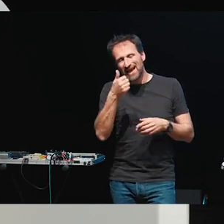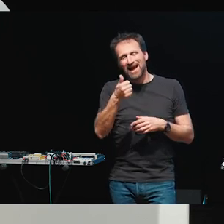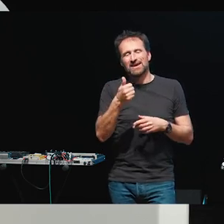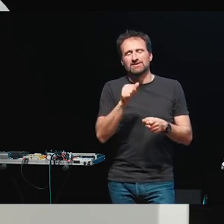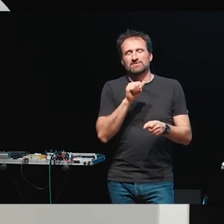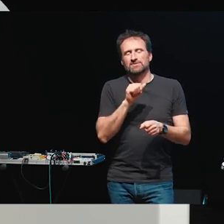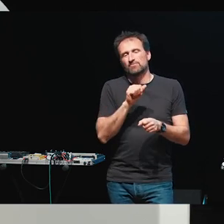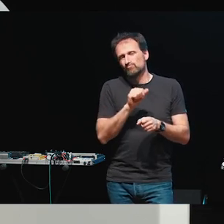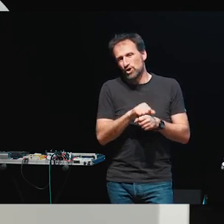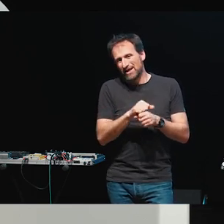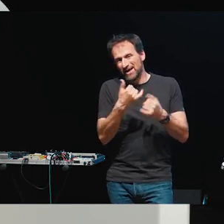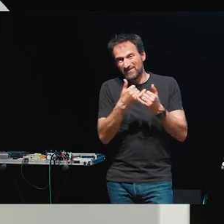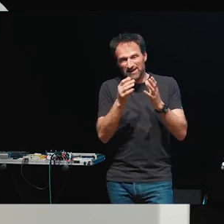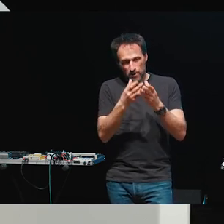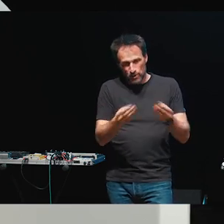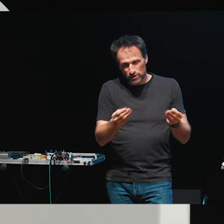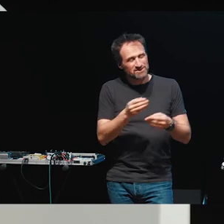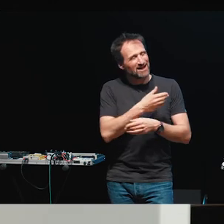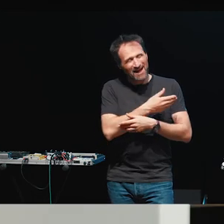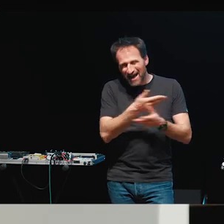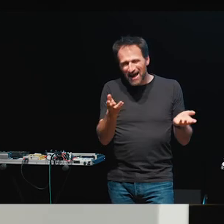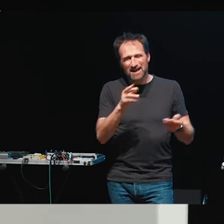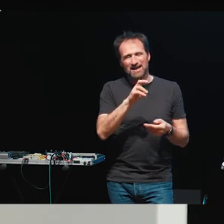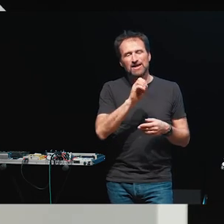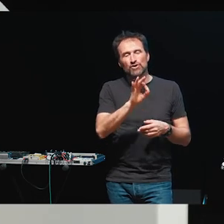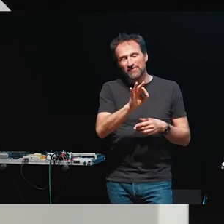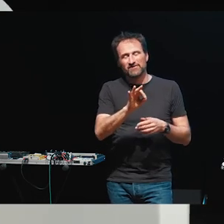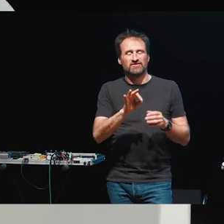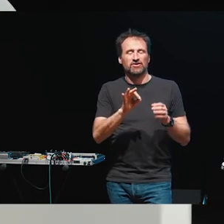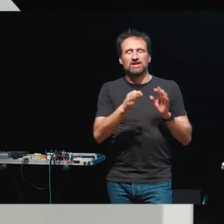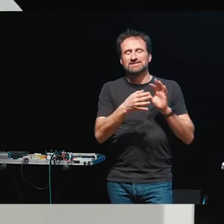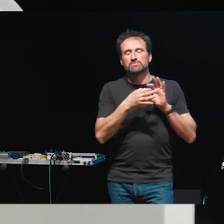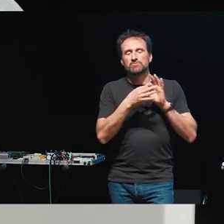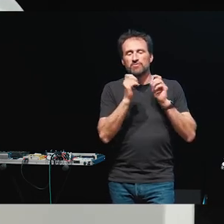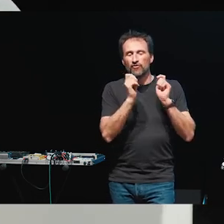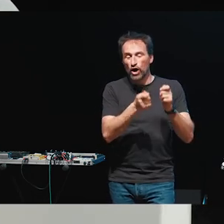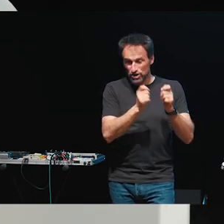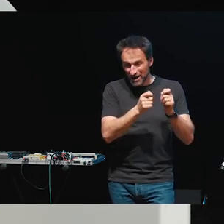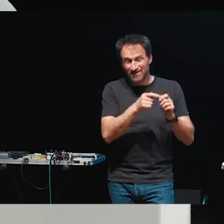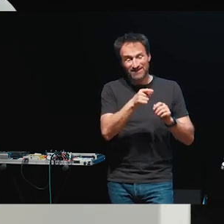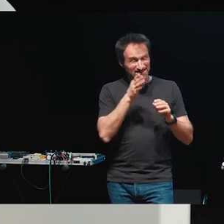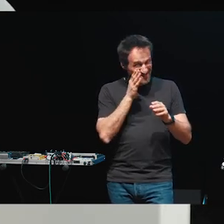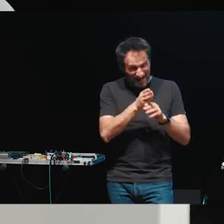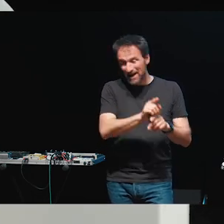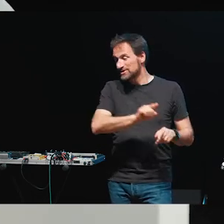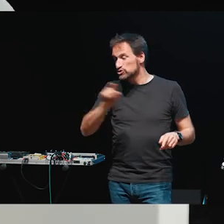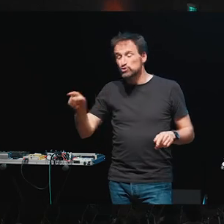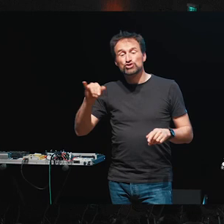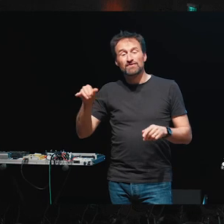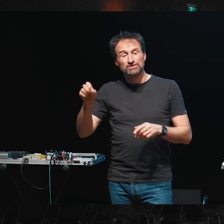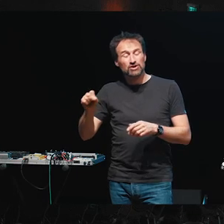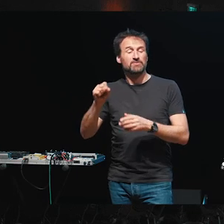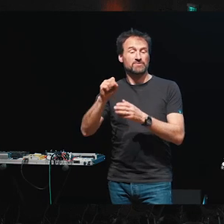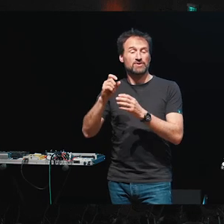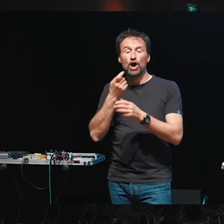AnyRef proposal, which allows WebAssembly to have direct references that it can directly manipulate to JavaScript objects